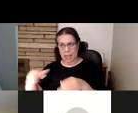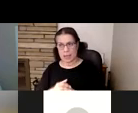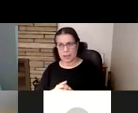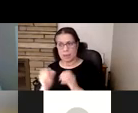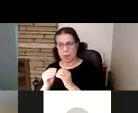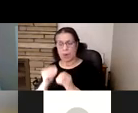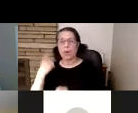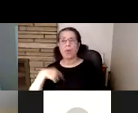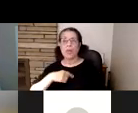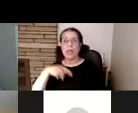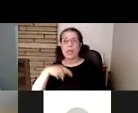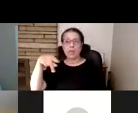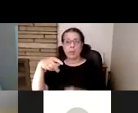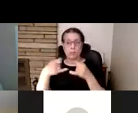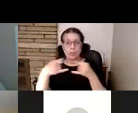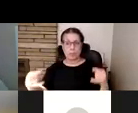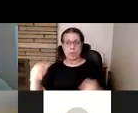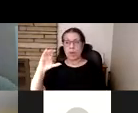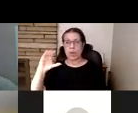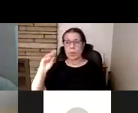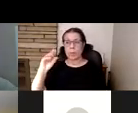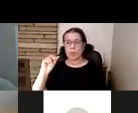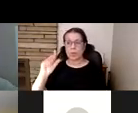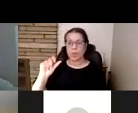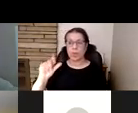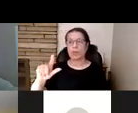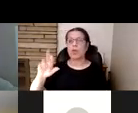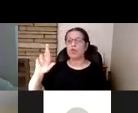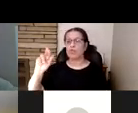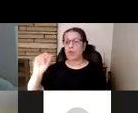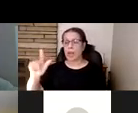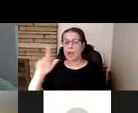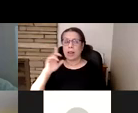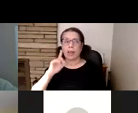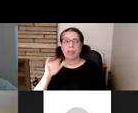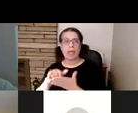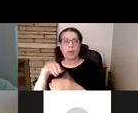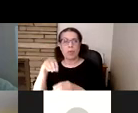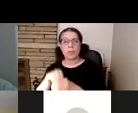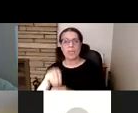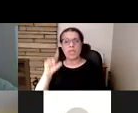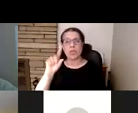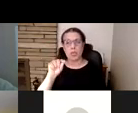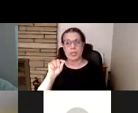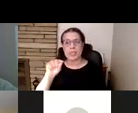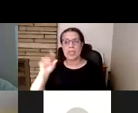We have commuter rail will roll into the fare modernization or transformation project in 2024.